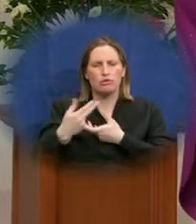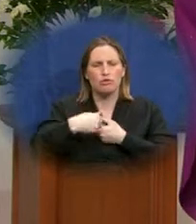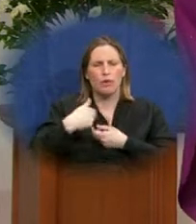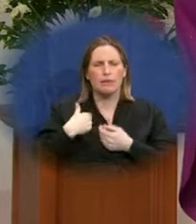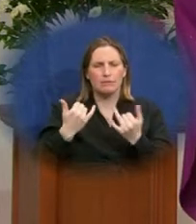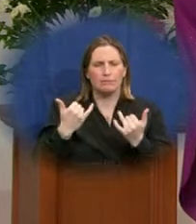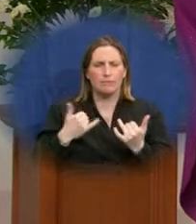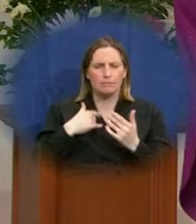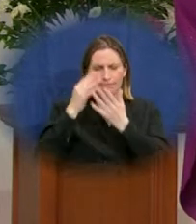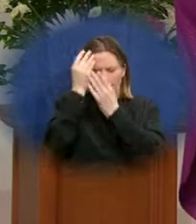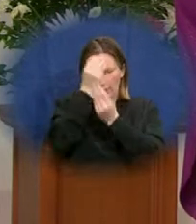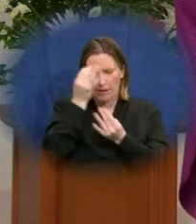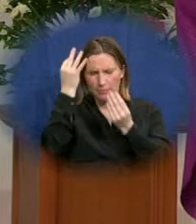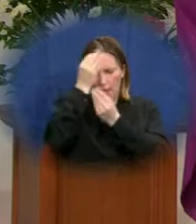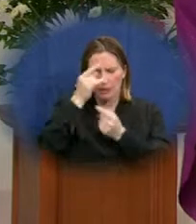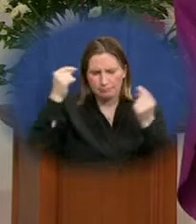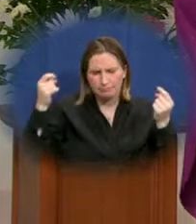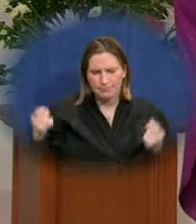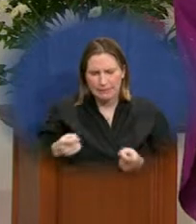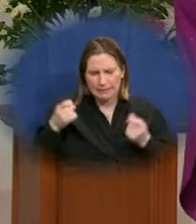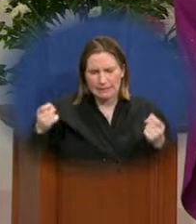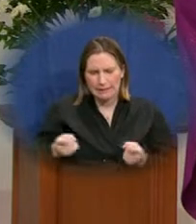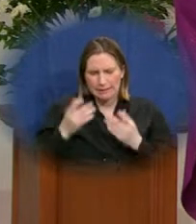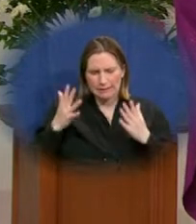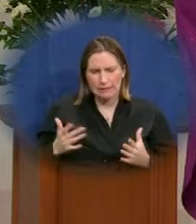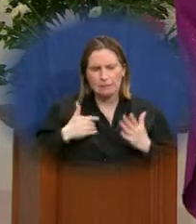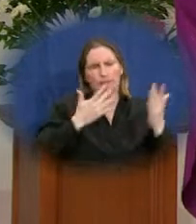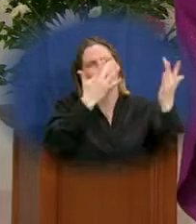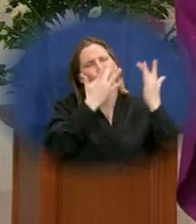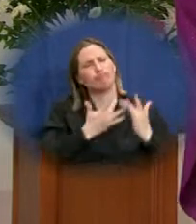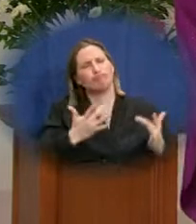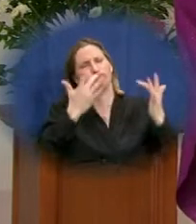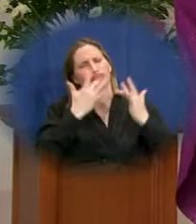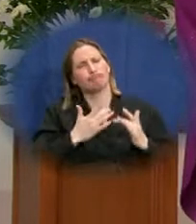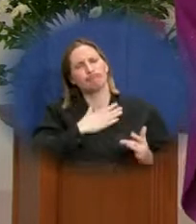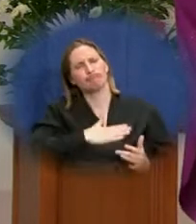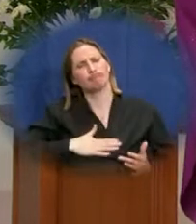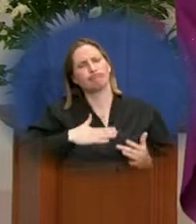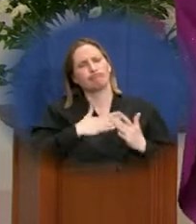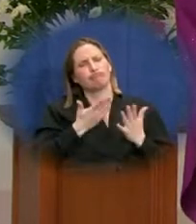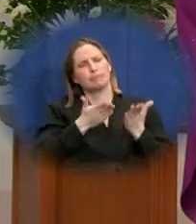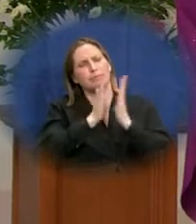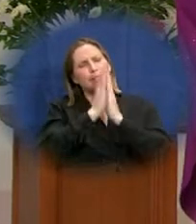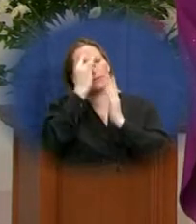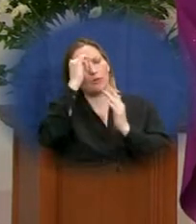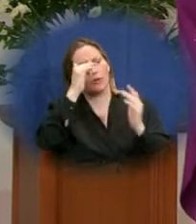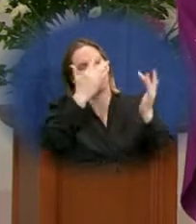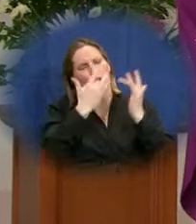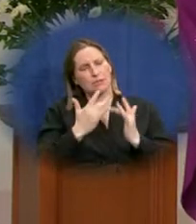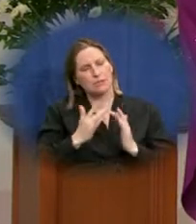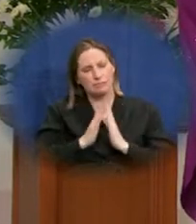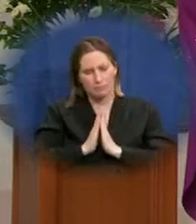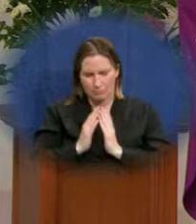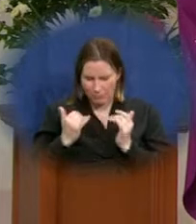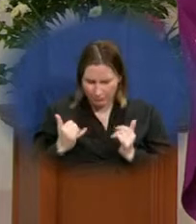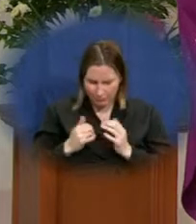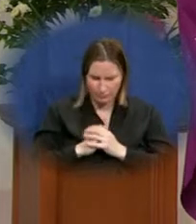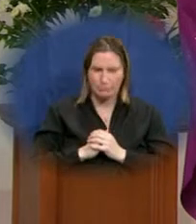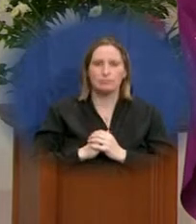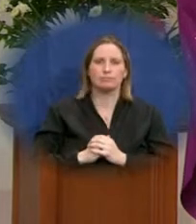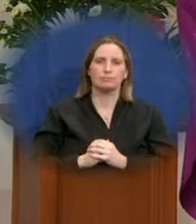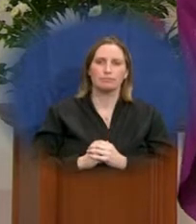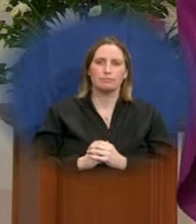to mind our sins and acknowledge our need for God's divine mercy. Let us ask for that very gift.